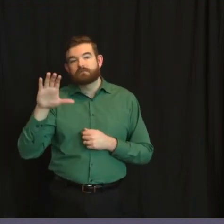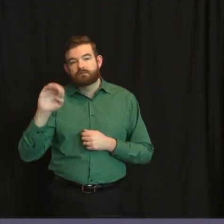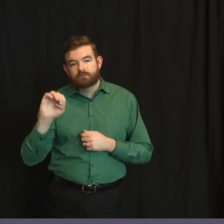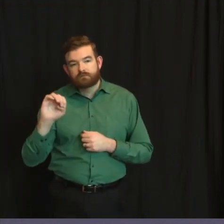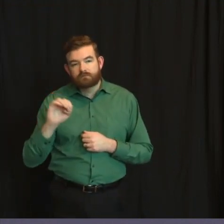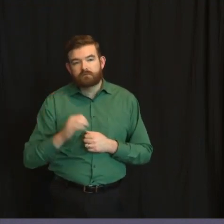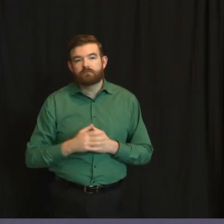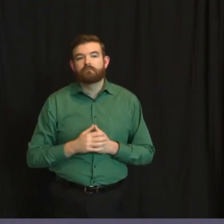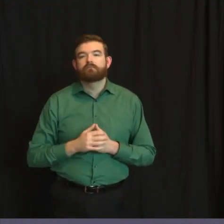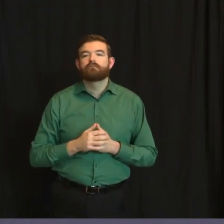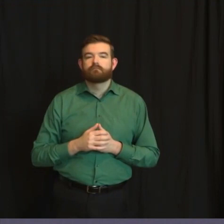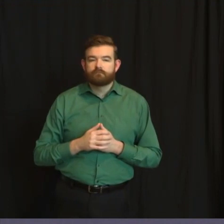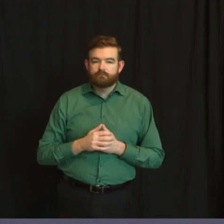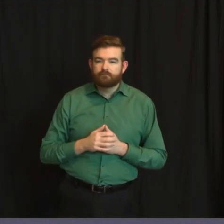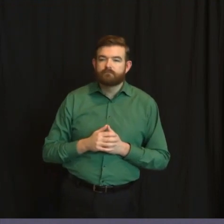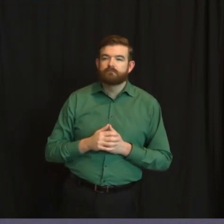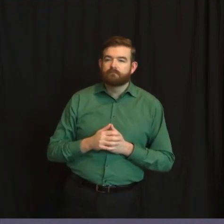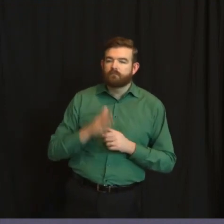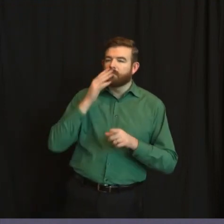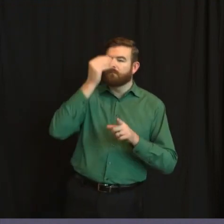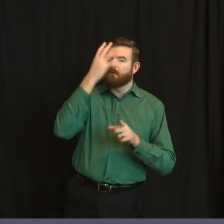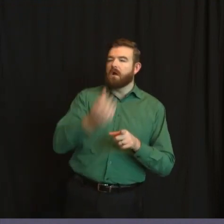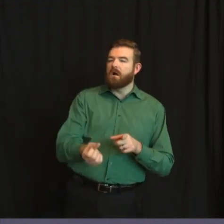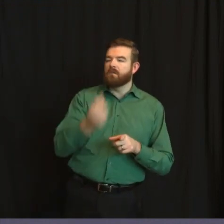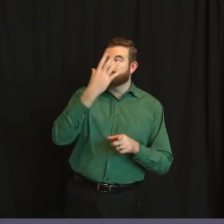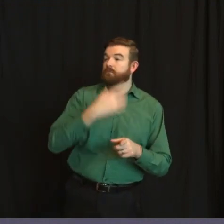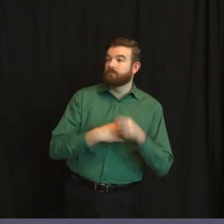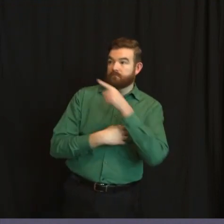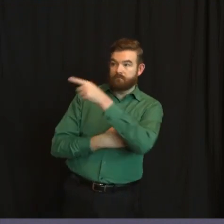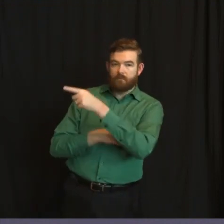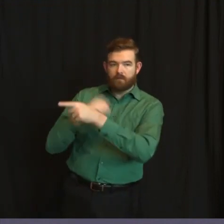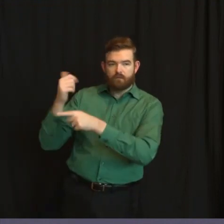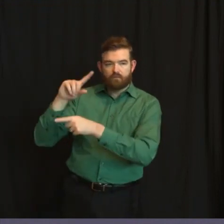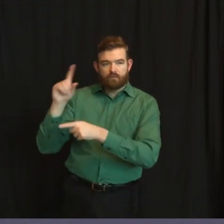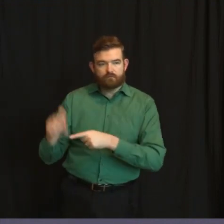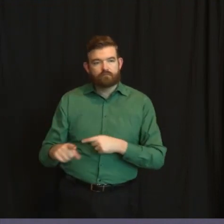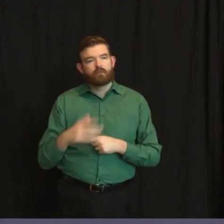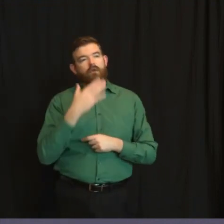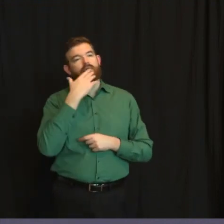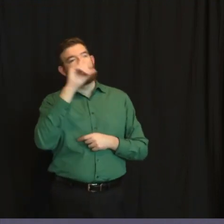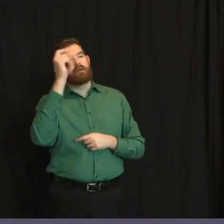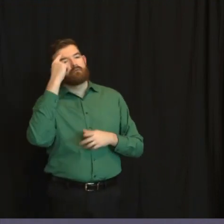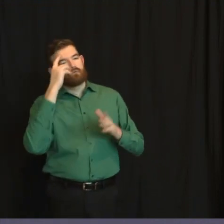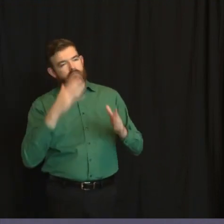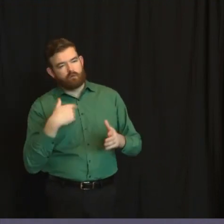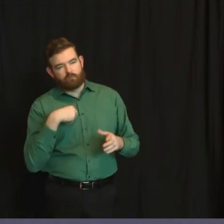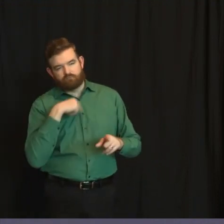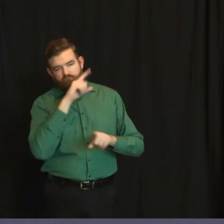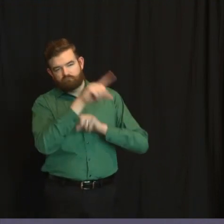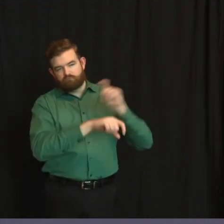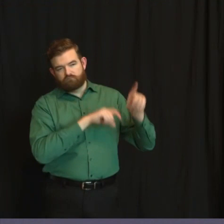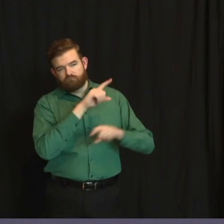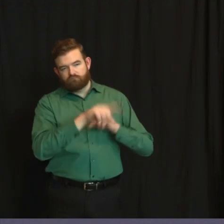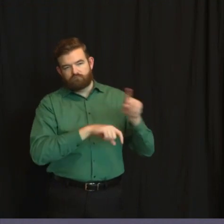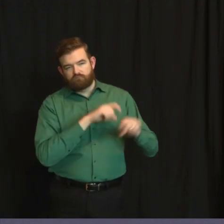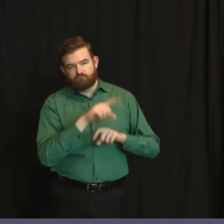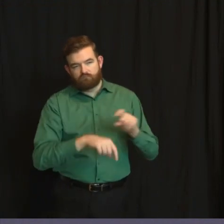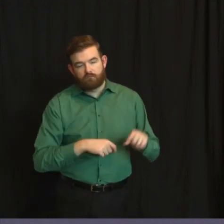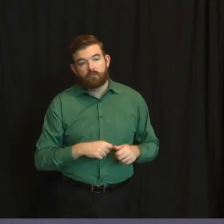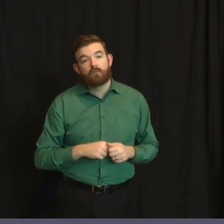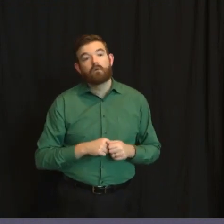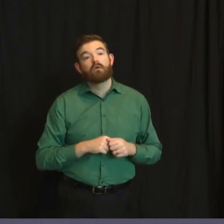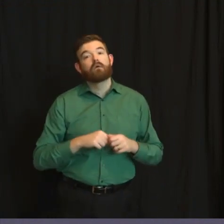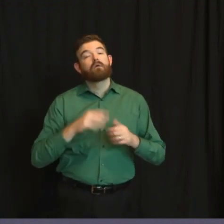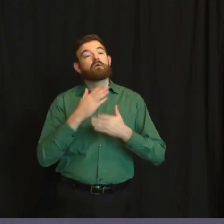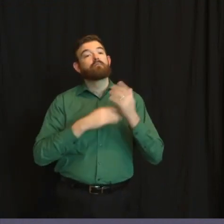Charlie, good afternoon. Good afternoon, Governor. Thanks for the opportunity to ask you some questions. Some cities have been